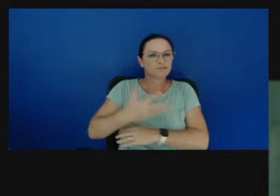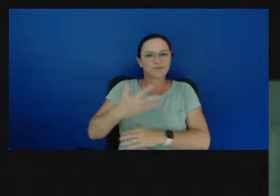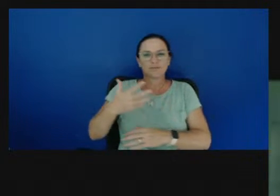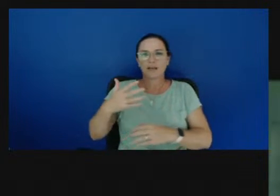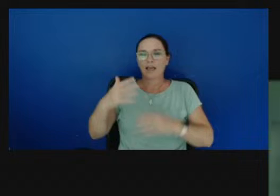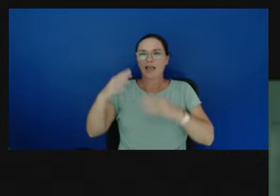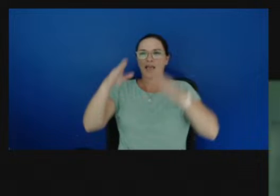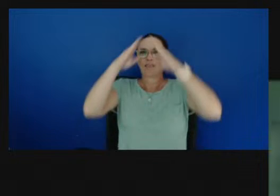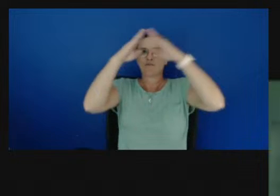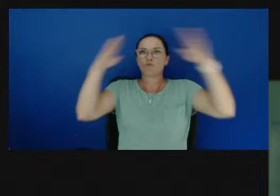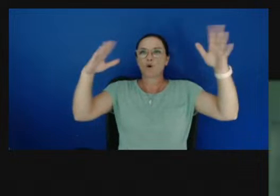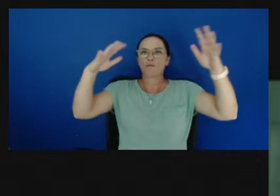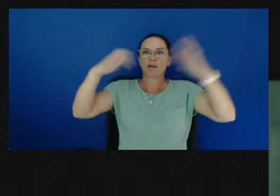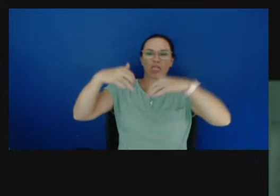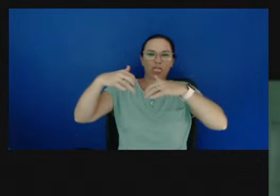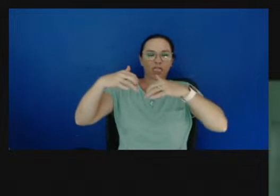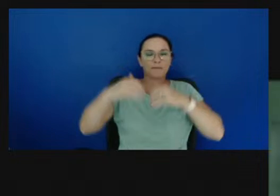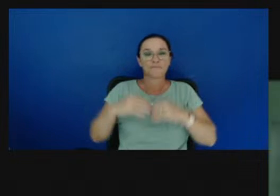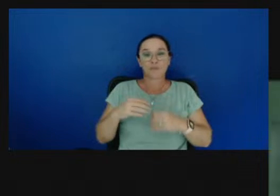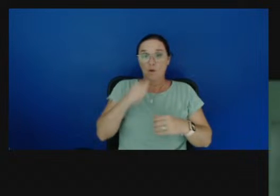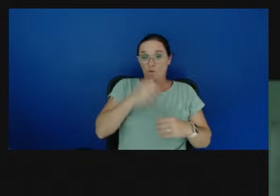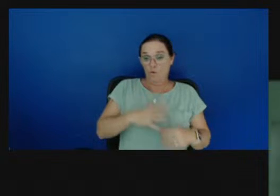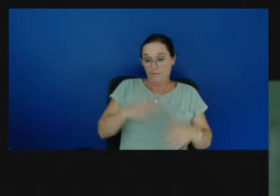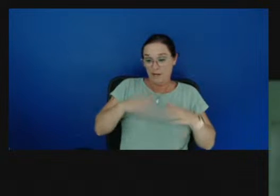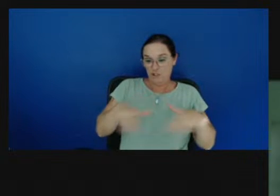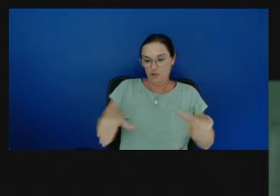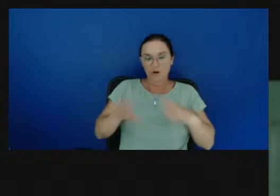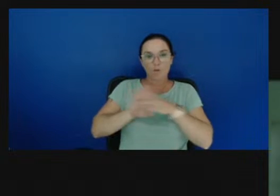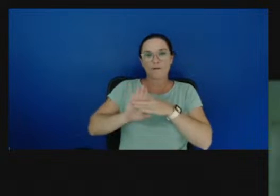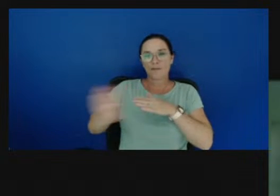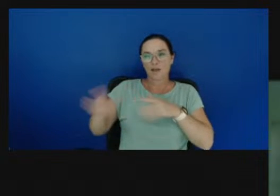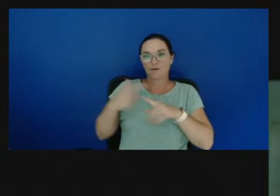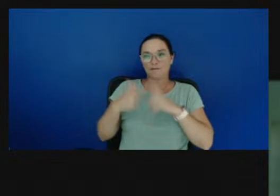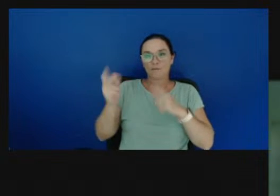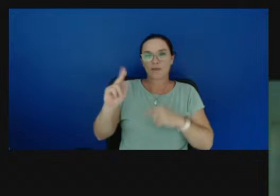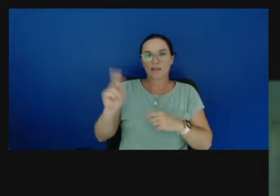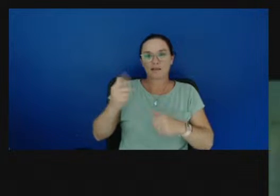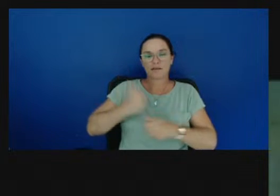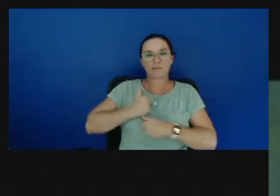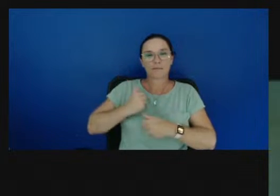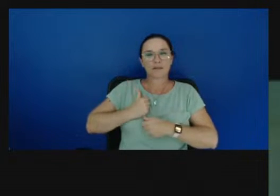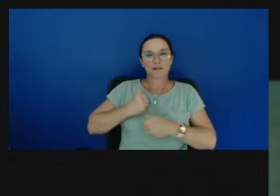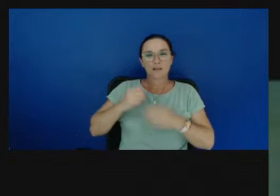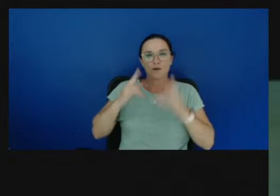houses. And that evening, women and children were evacuated from Kilauea military camp.